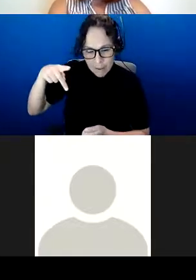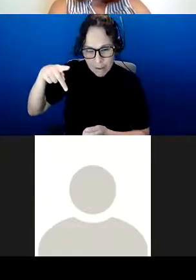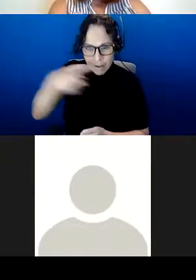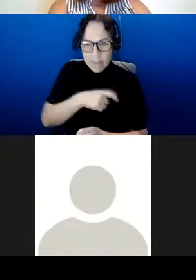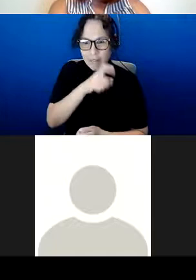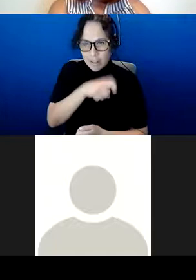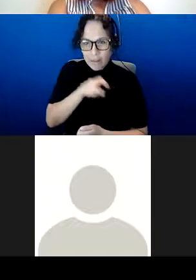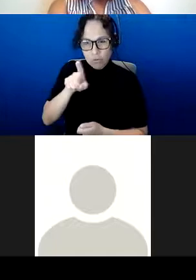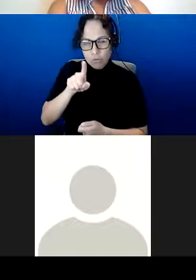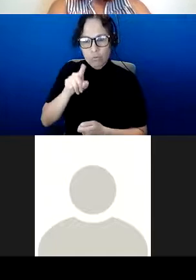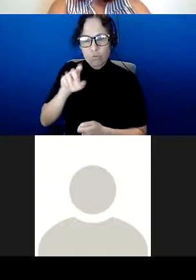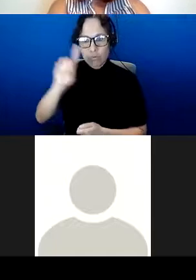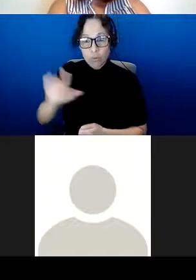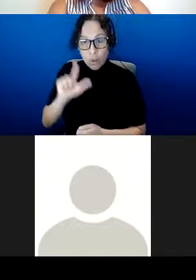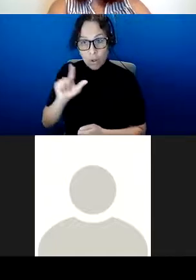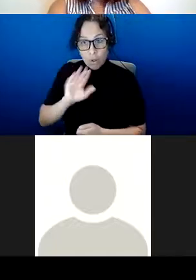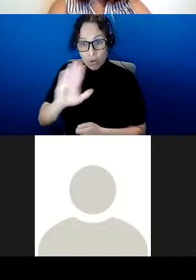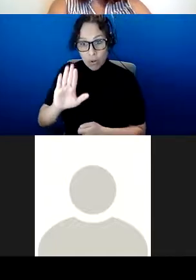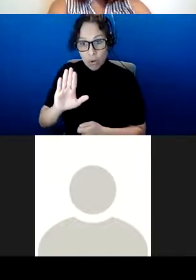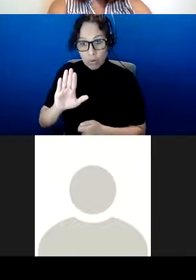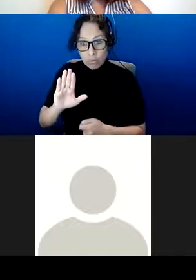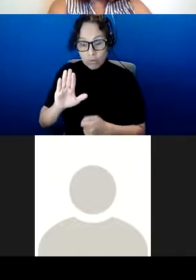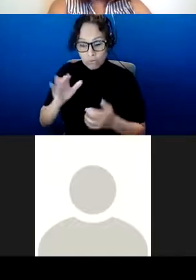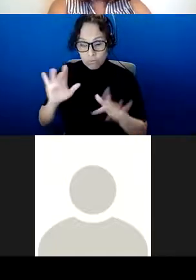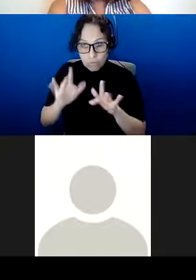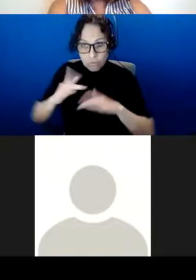to install before the appointment.